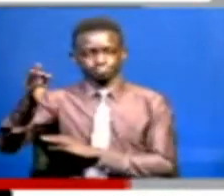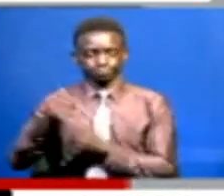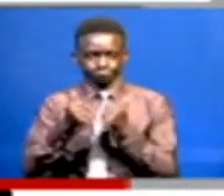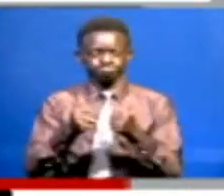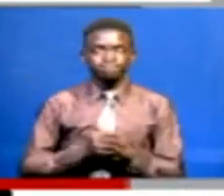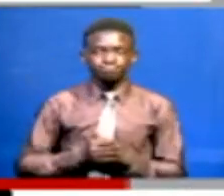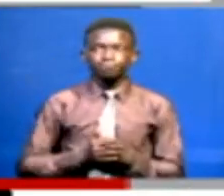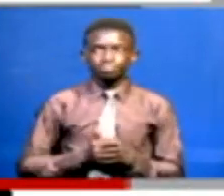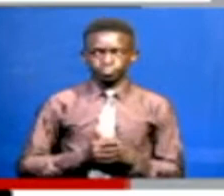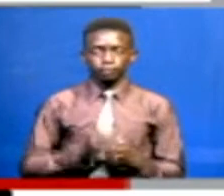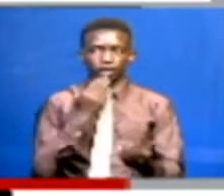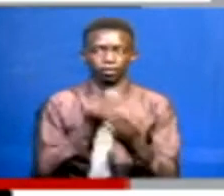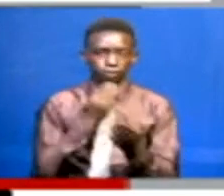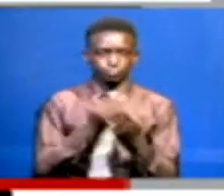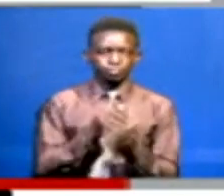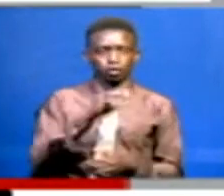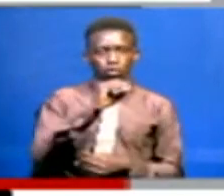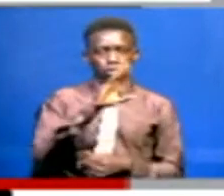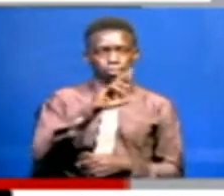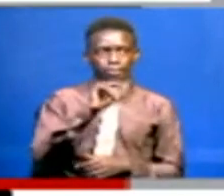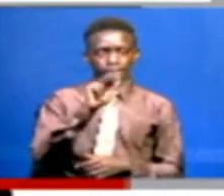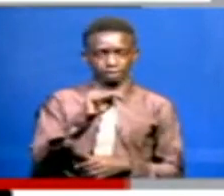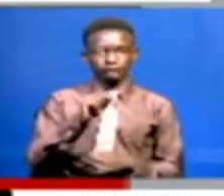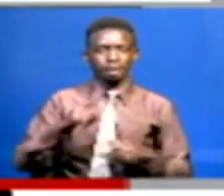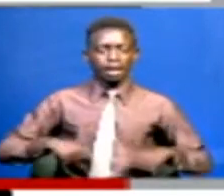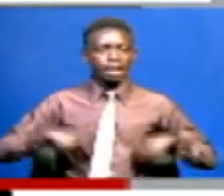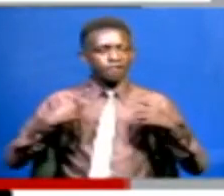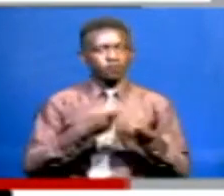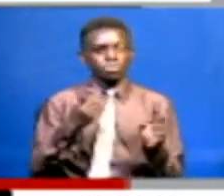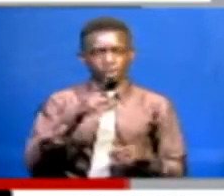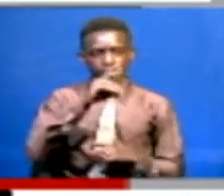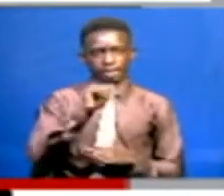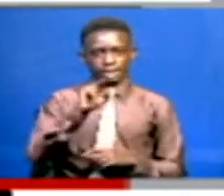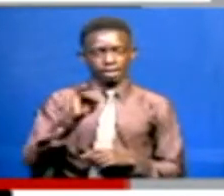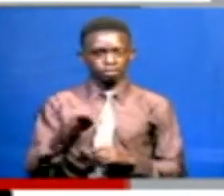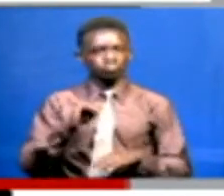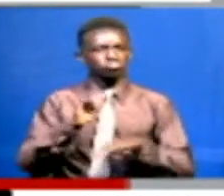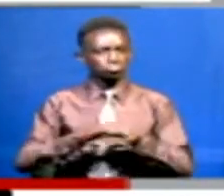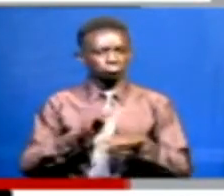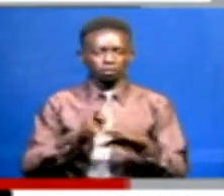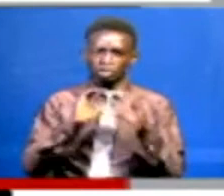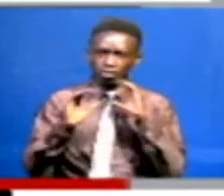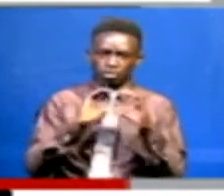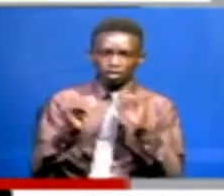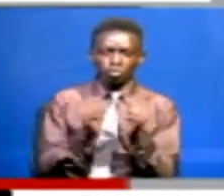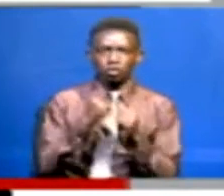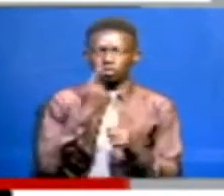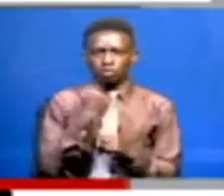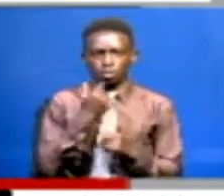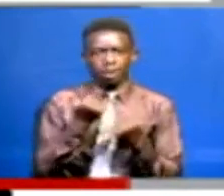Thank you, Brian Kimani, live from Diani. There, an interesting and candid conversation with the Ministry of with the